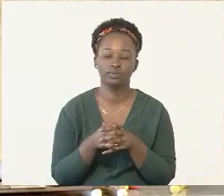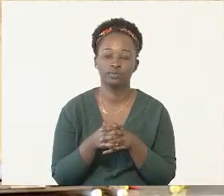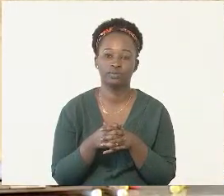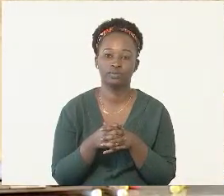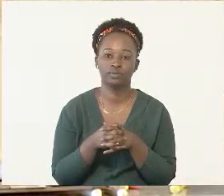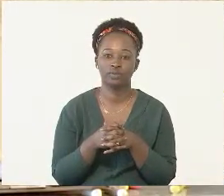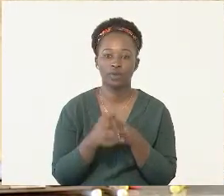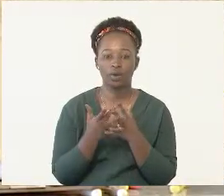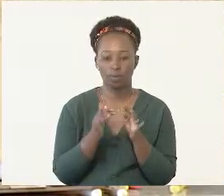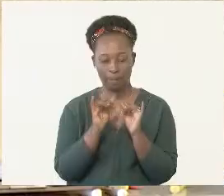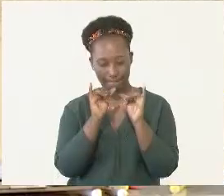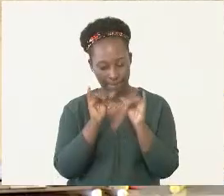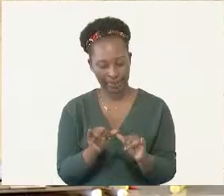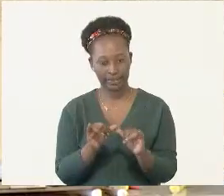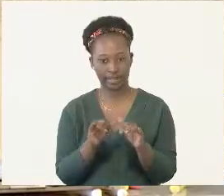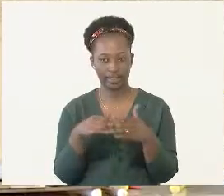maintaining